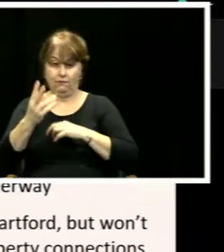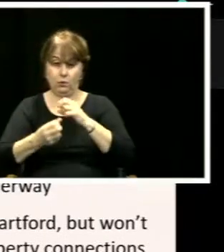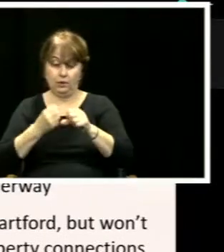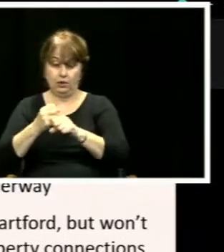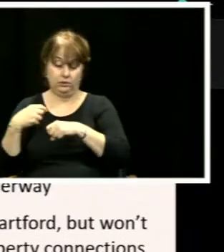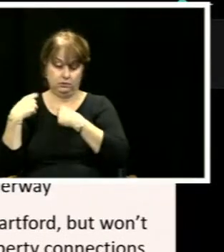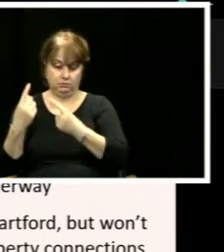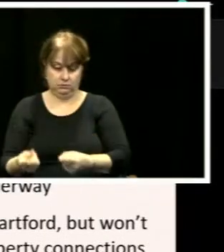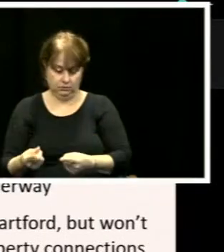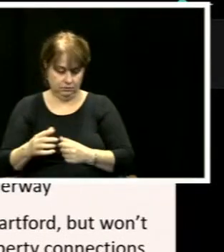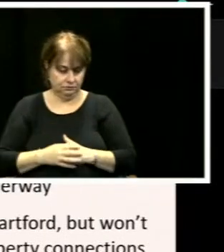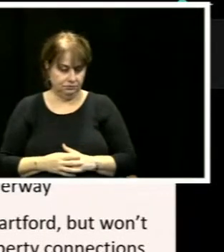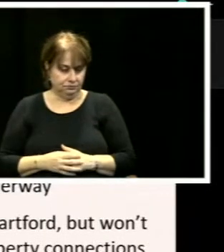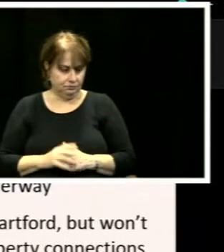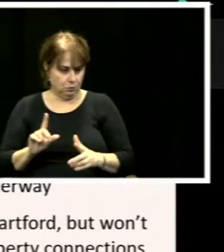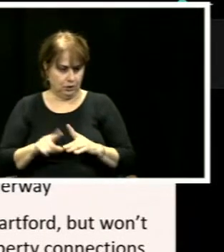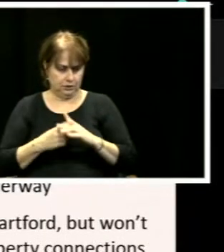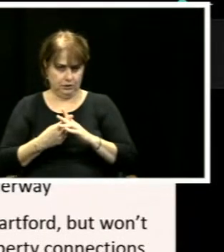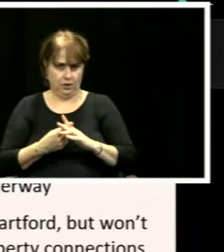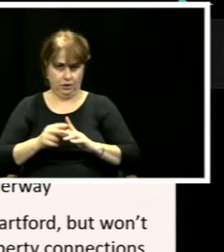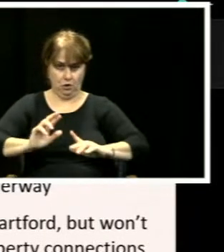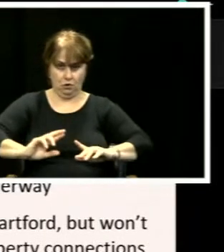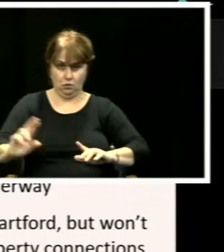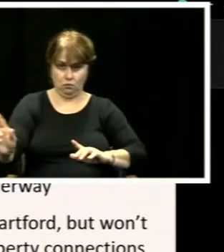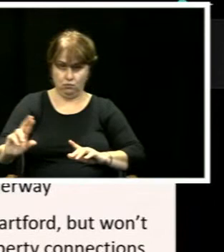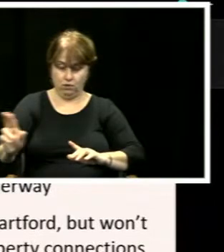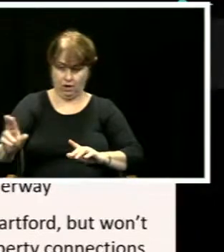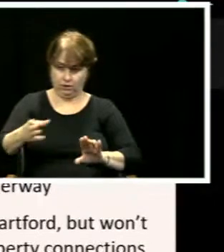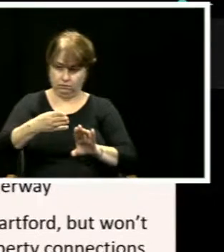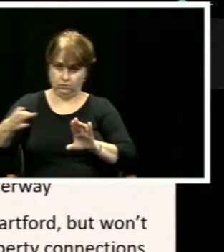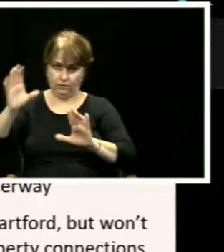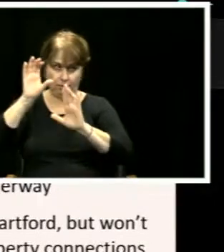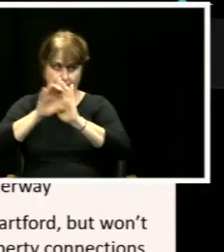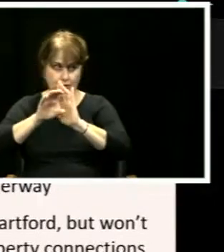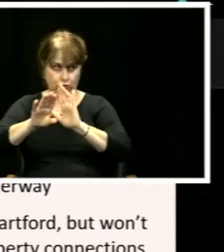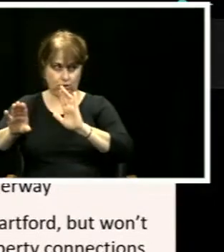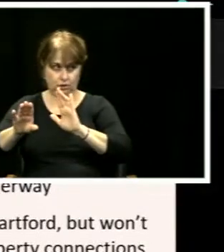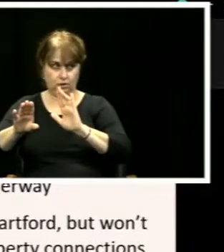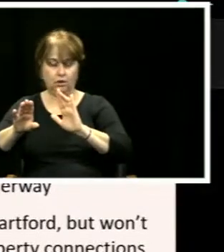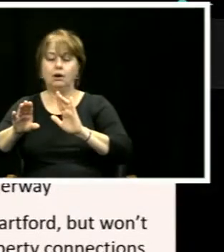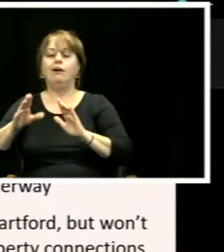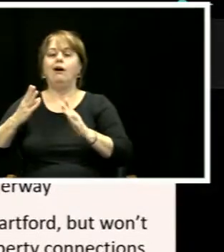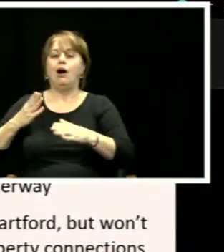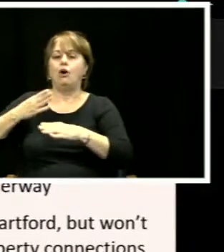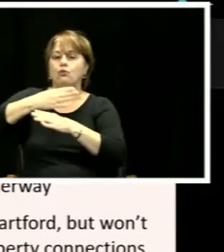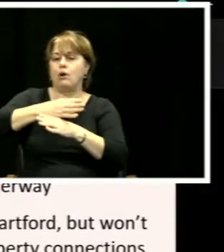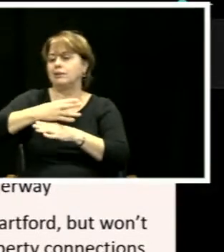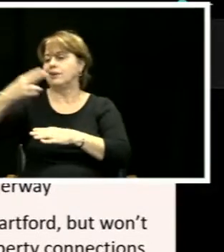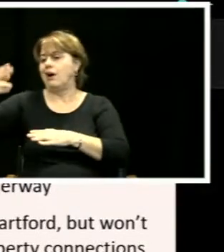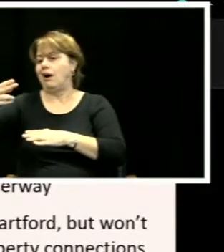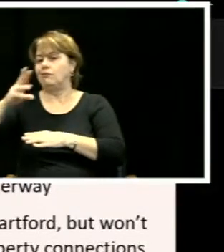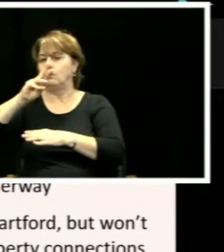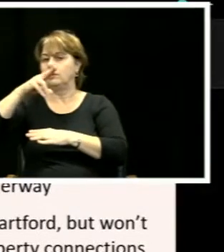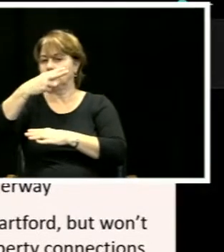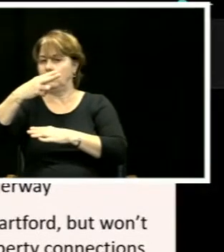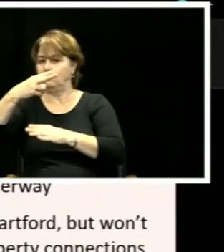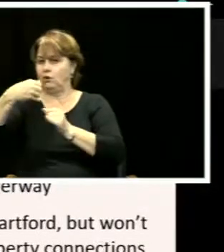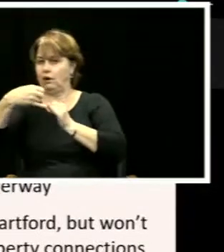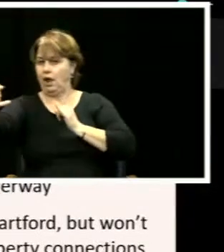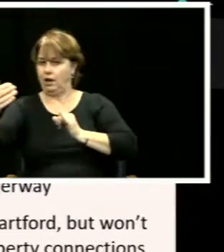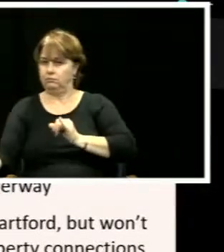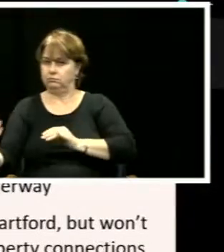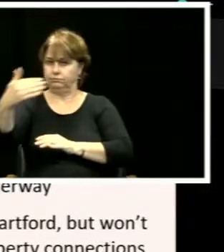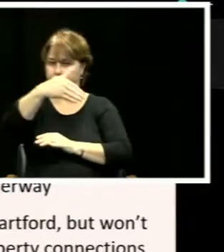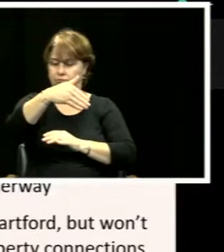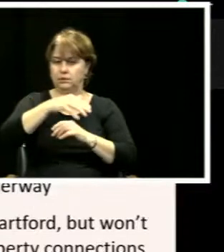We started on the far right-hand side of this graphic. We've crossed the West Hartford line, which is on the left side of this graphic. We have